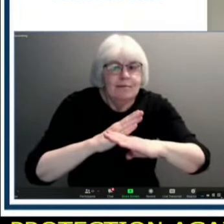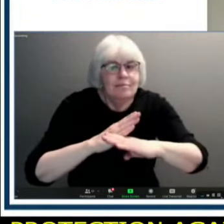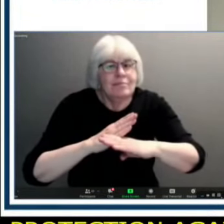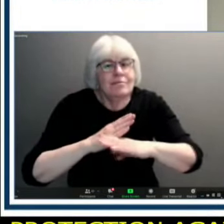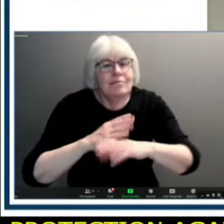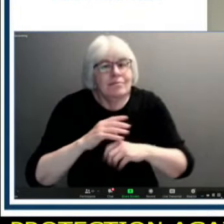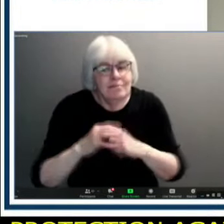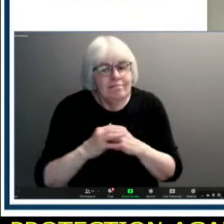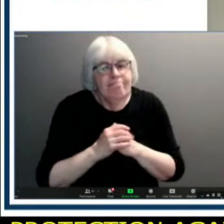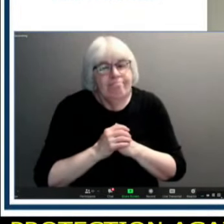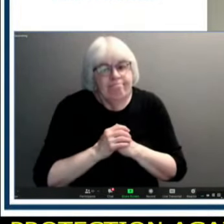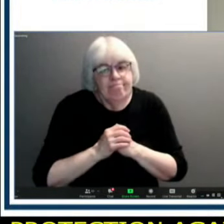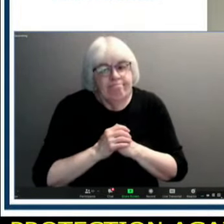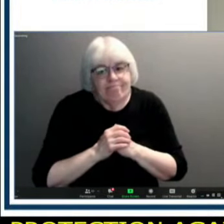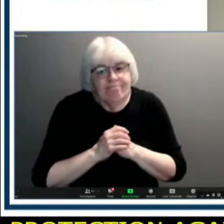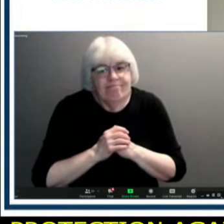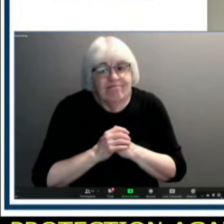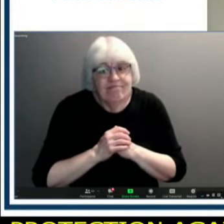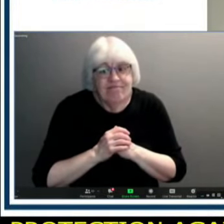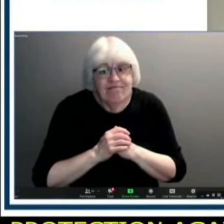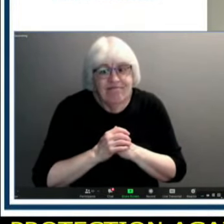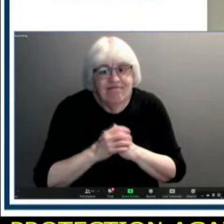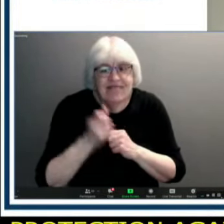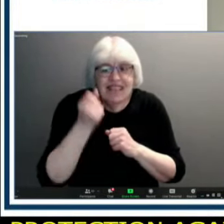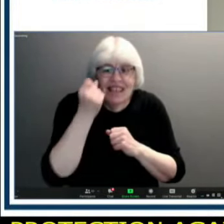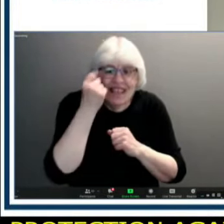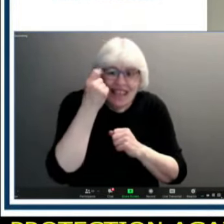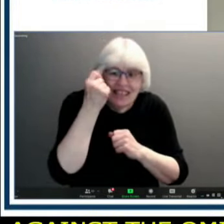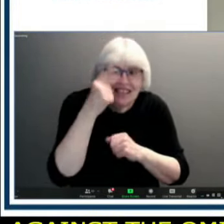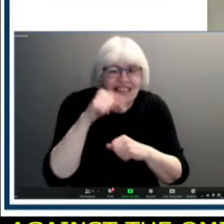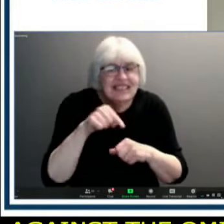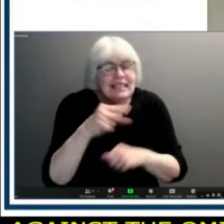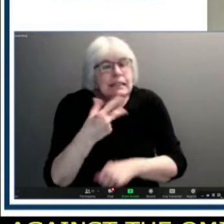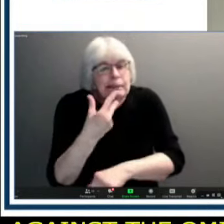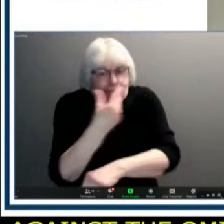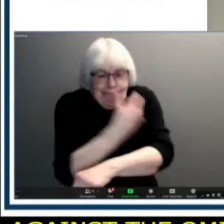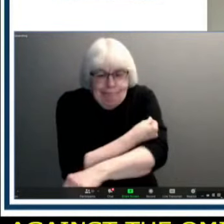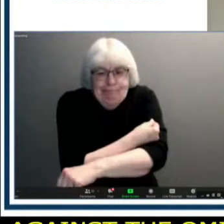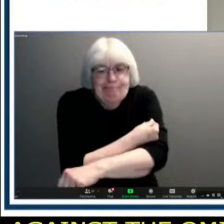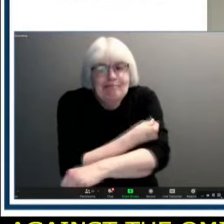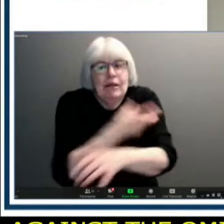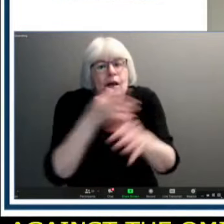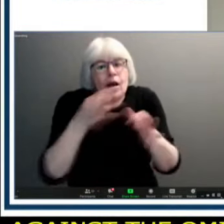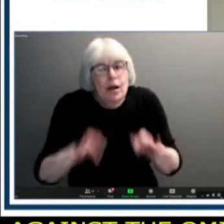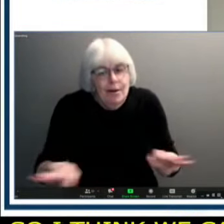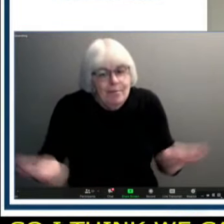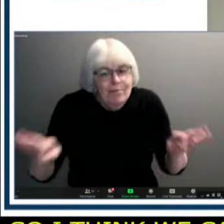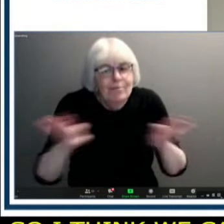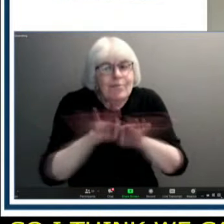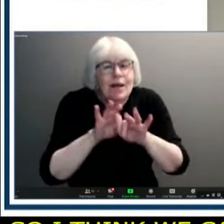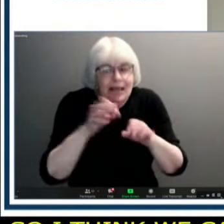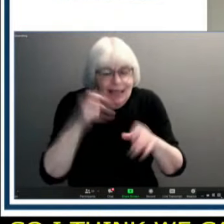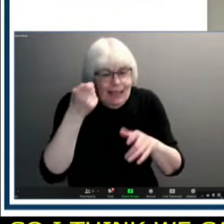we can't move away from the importance of vaccination as being part of our success story, and now we need to add in the booster dose.